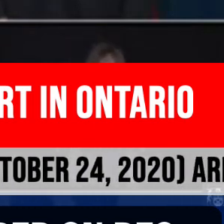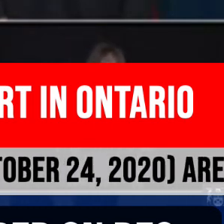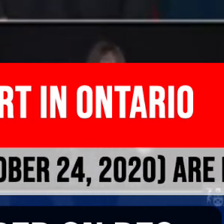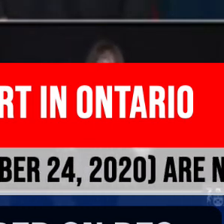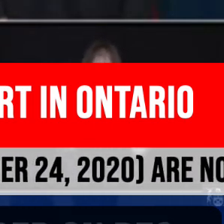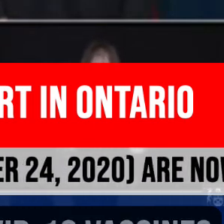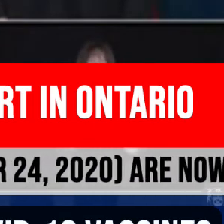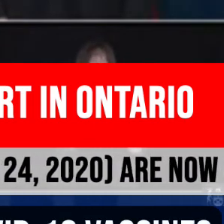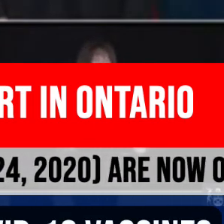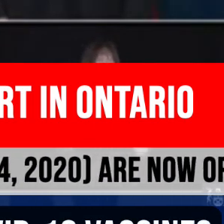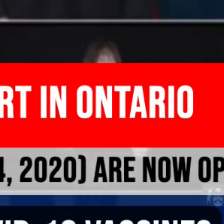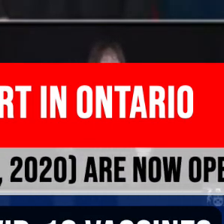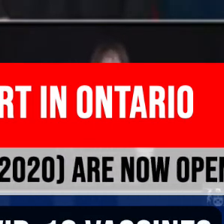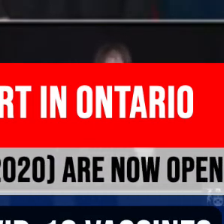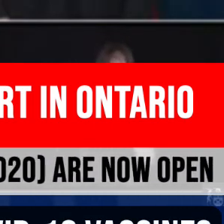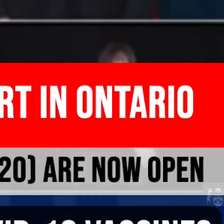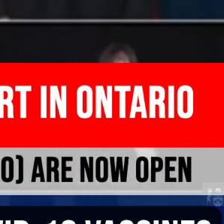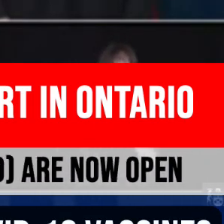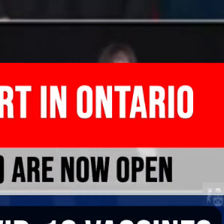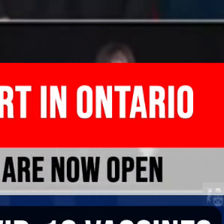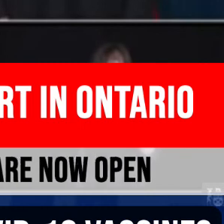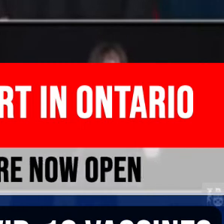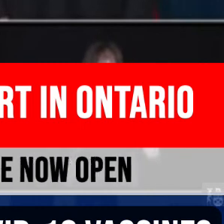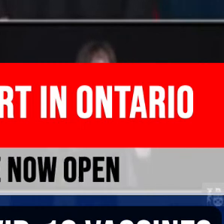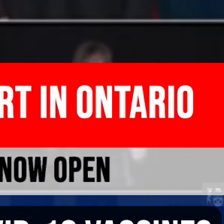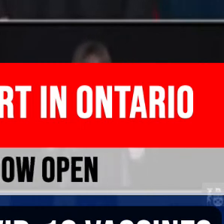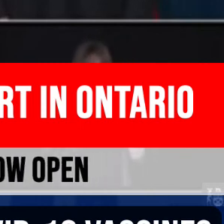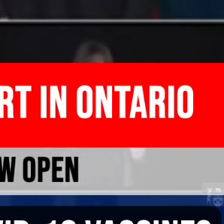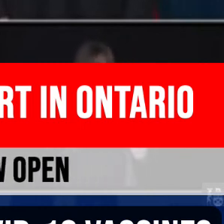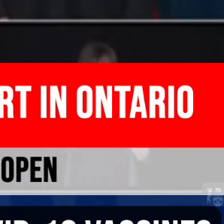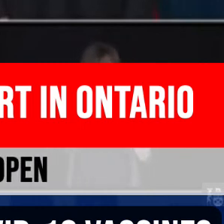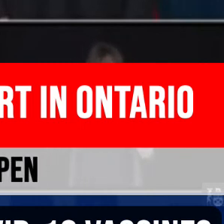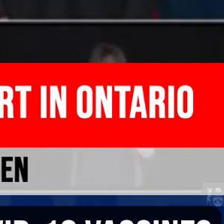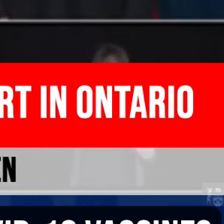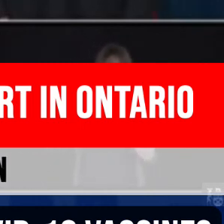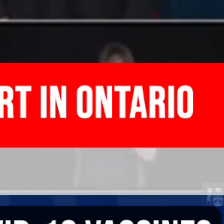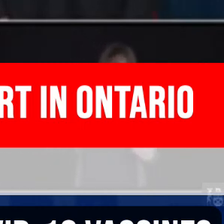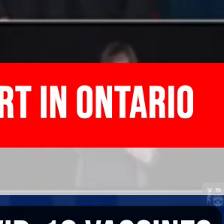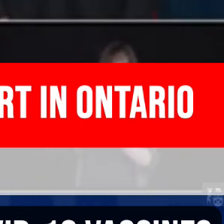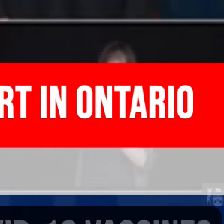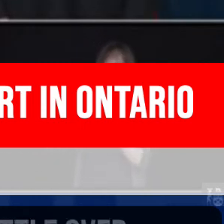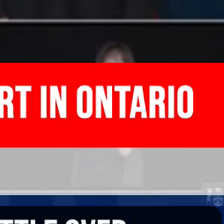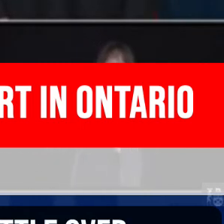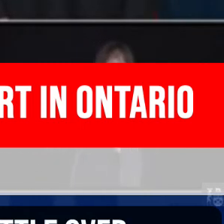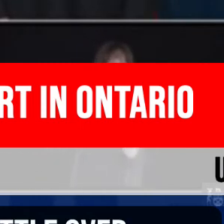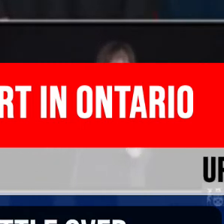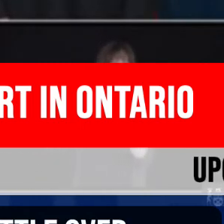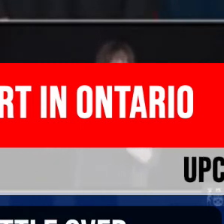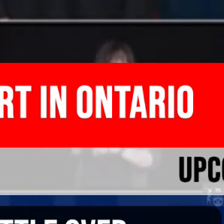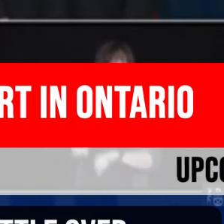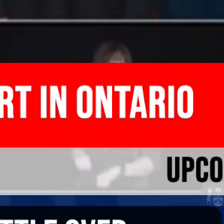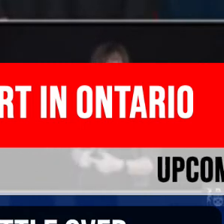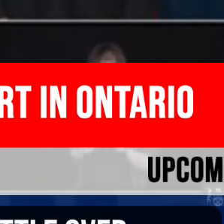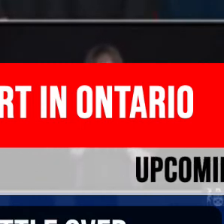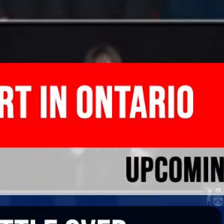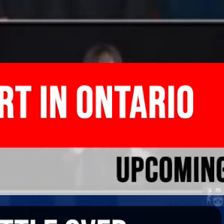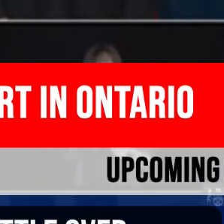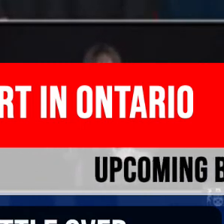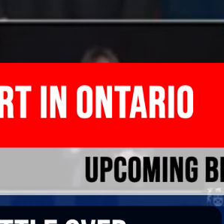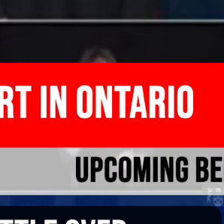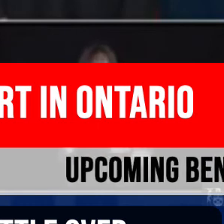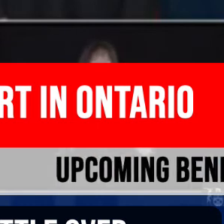methods, they outshine us all. So I think they can make that connectivity really well. But it's not easy, but we ask them to hang in and do their